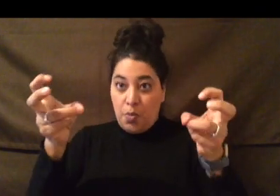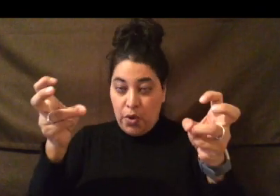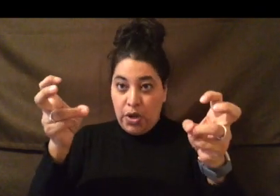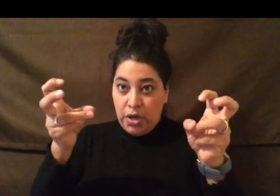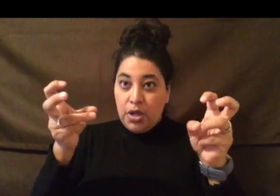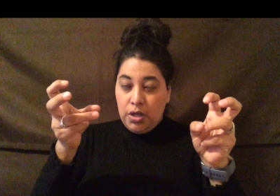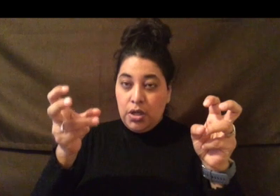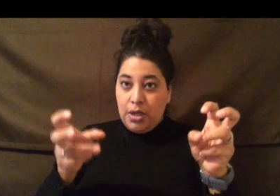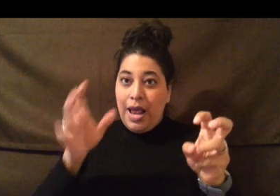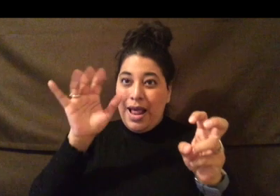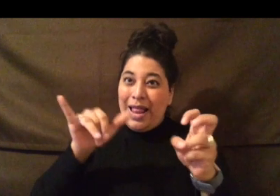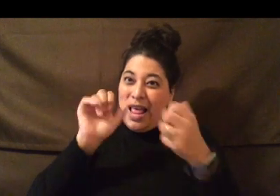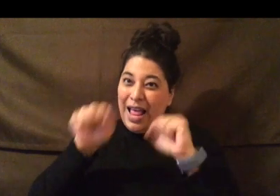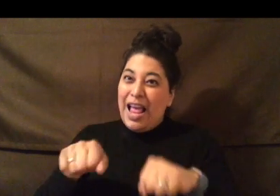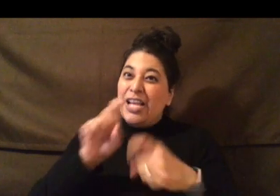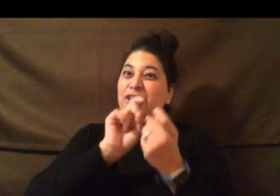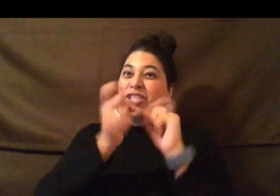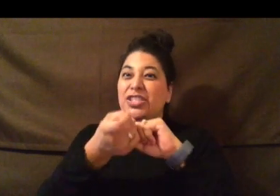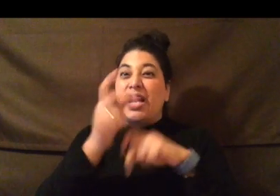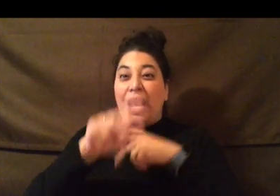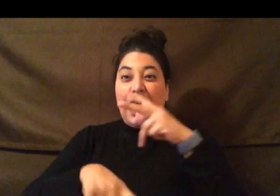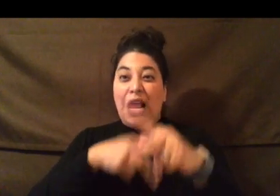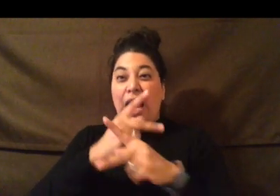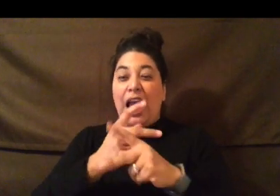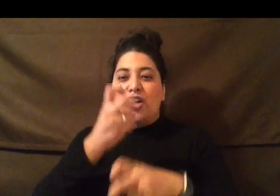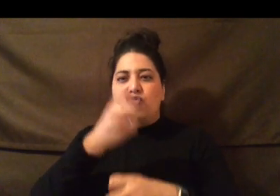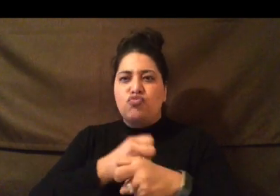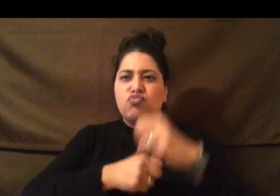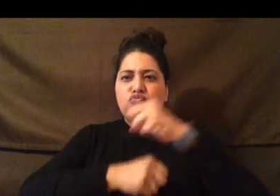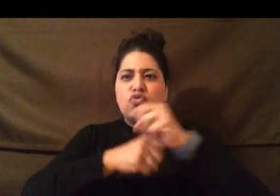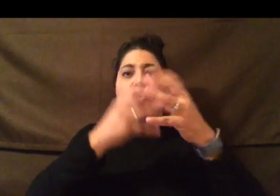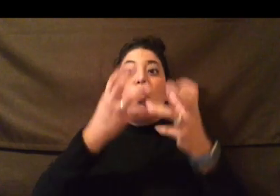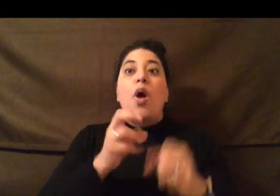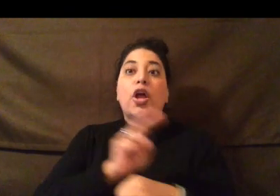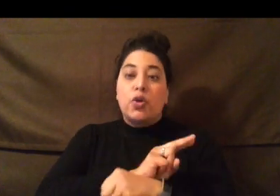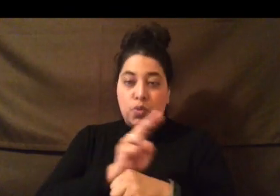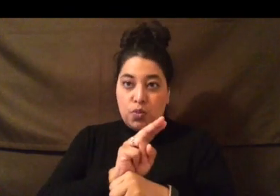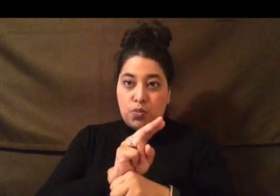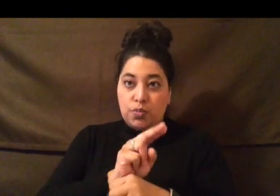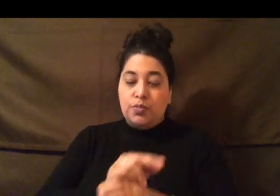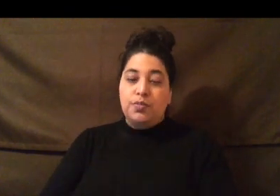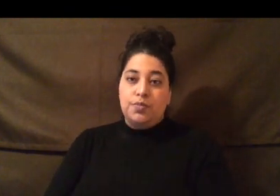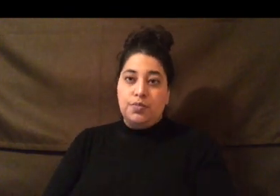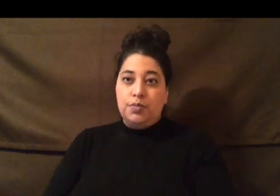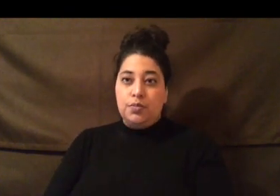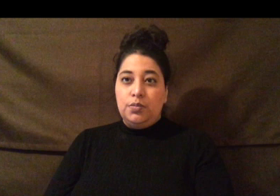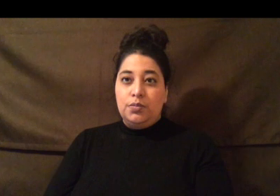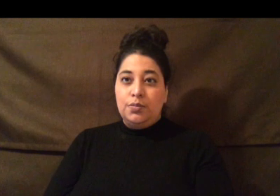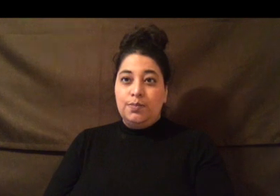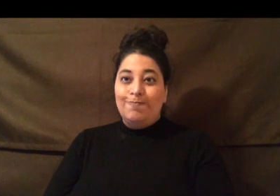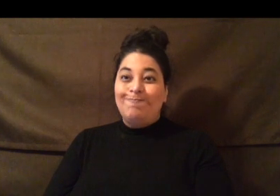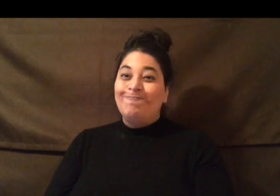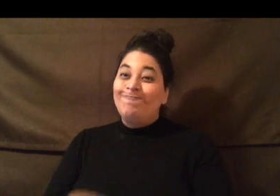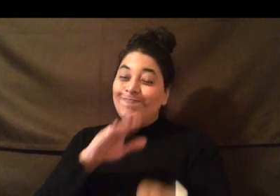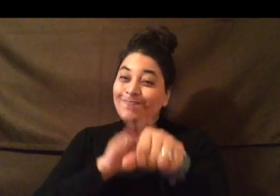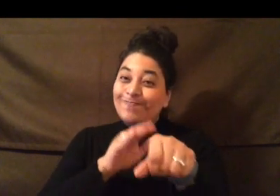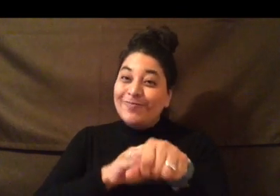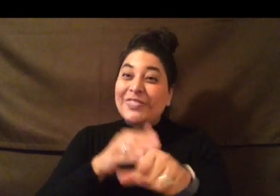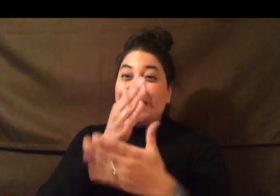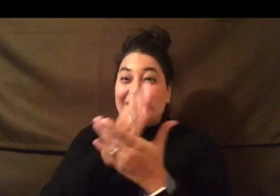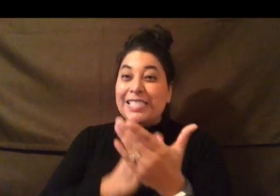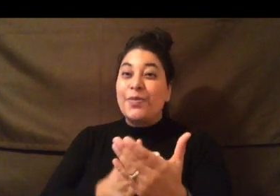depending on their topic, that can change what structure they want to use. So